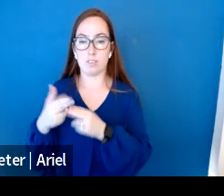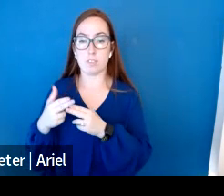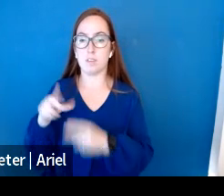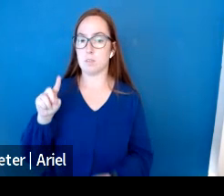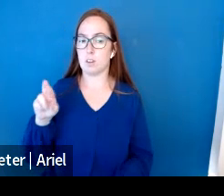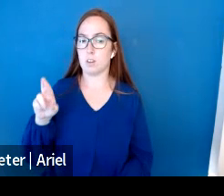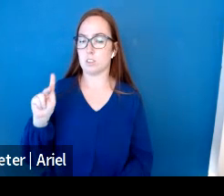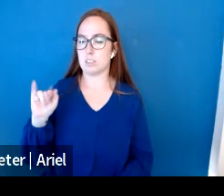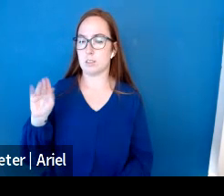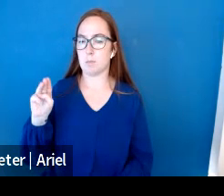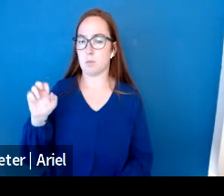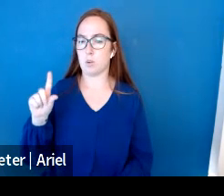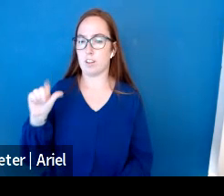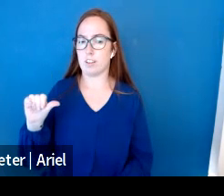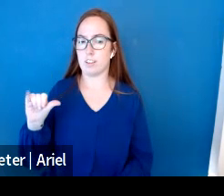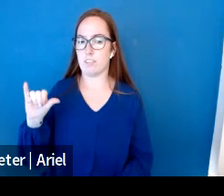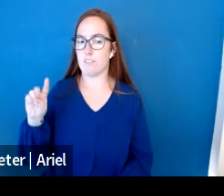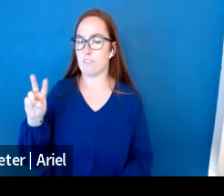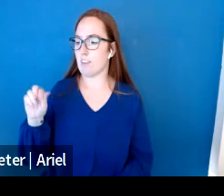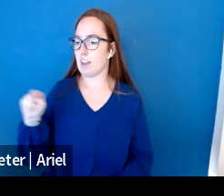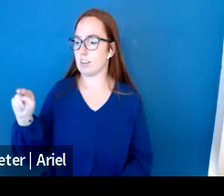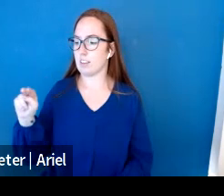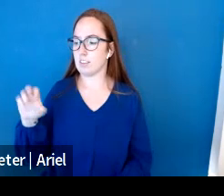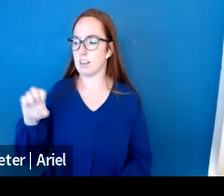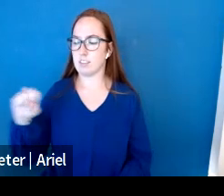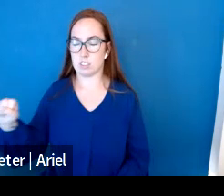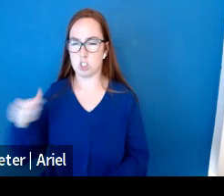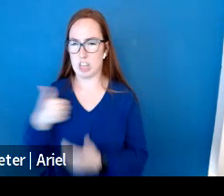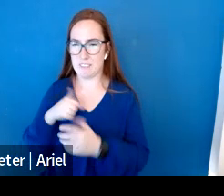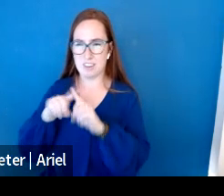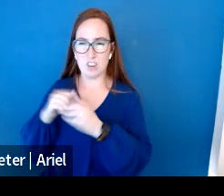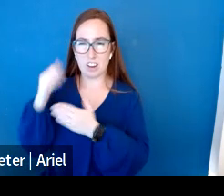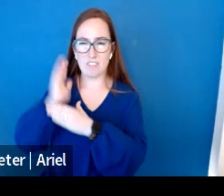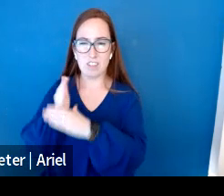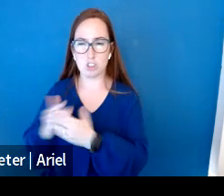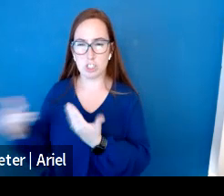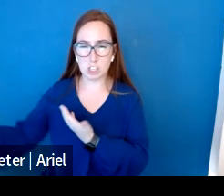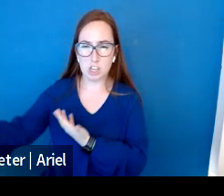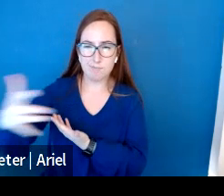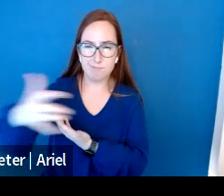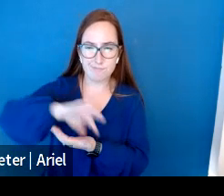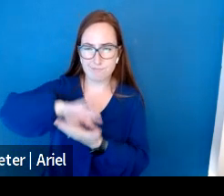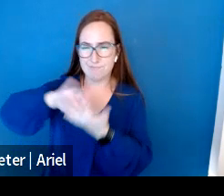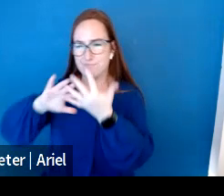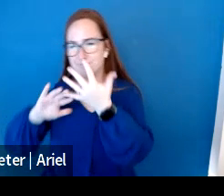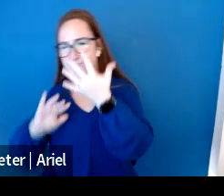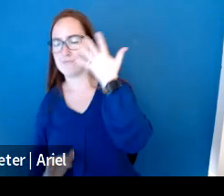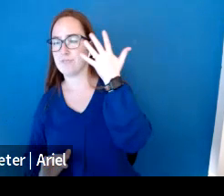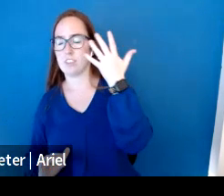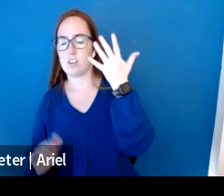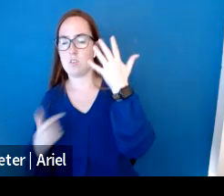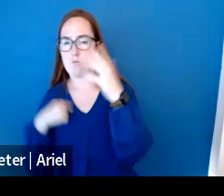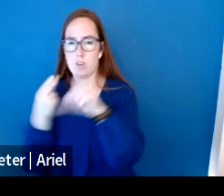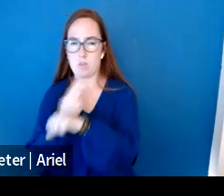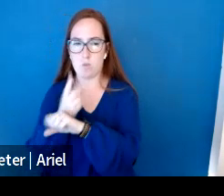together many of these interventions as they've been used to help students